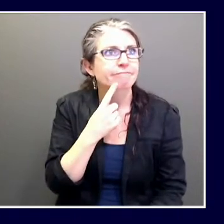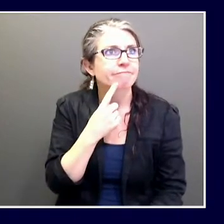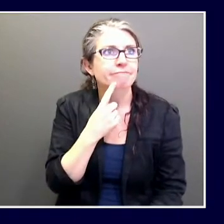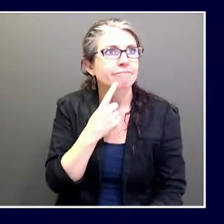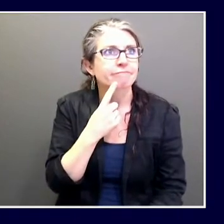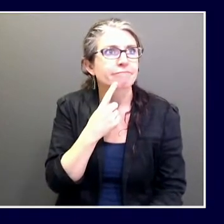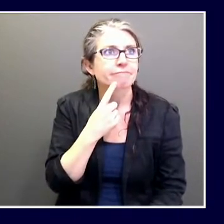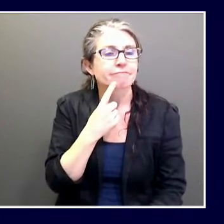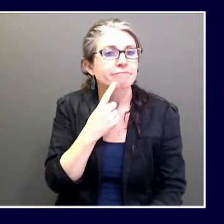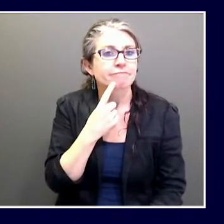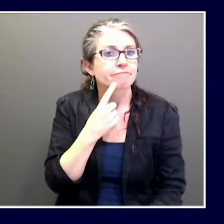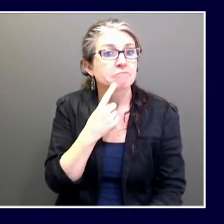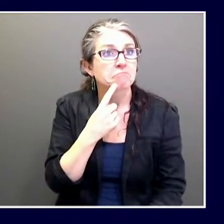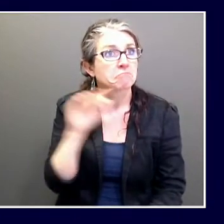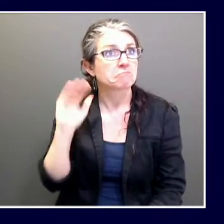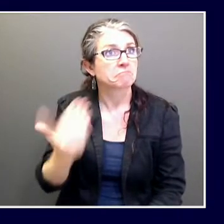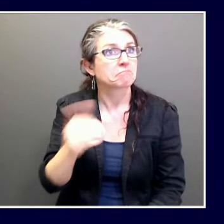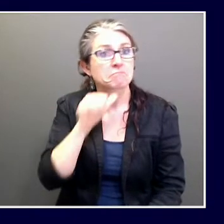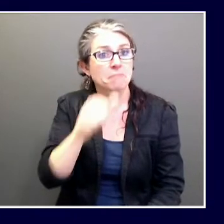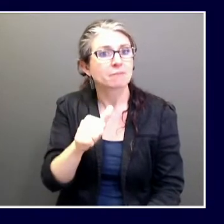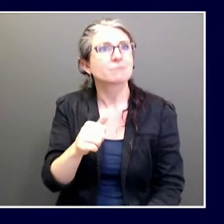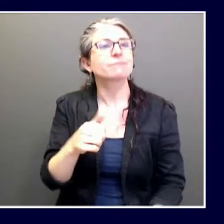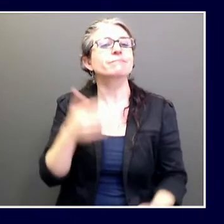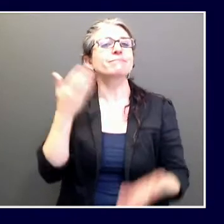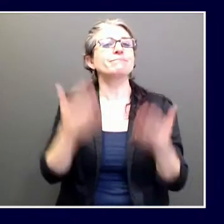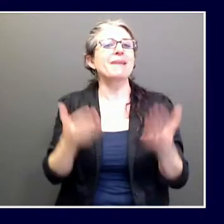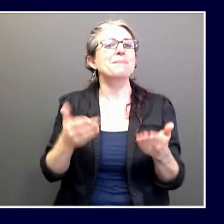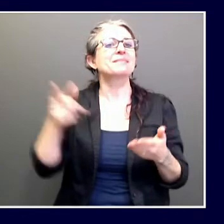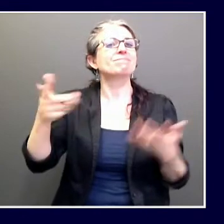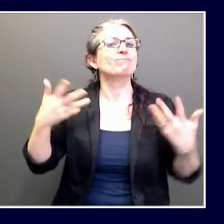doing epidemiology. And that's why there's an old saying,